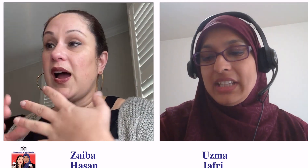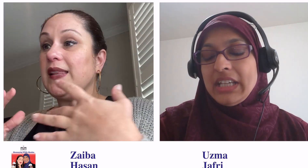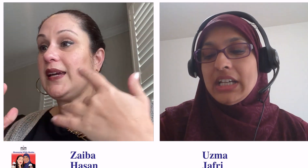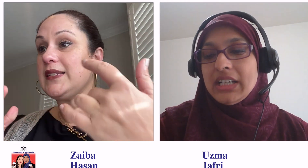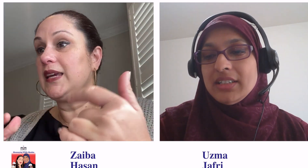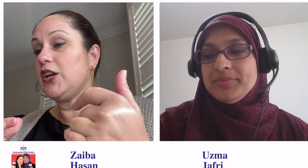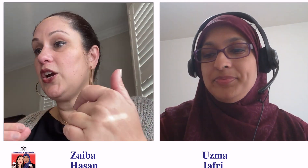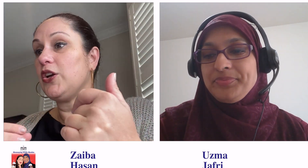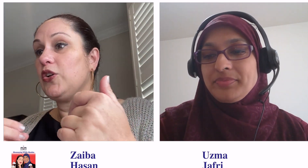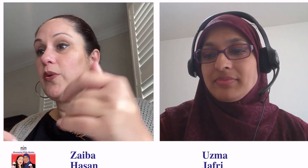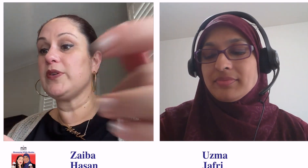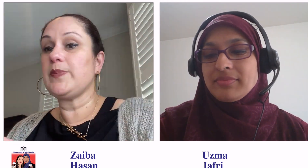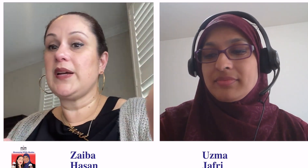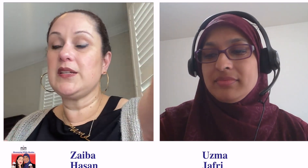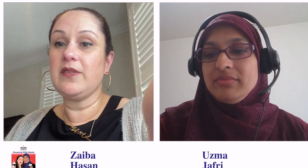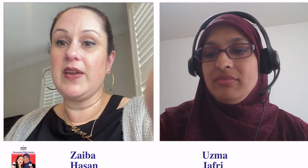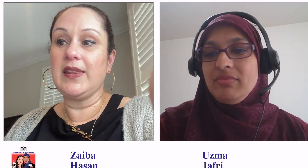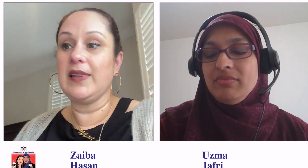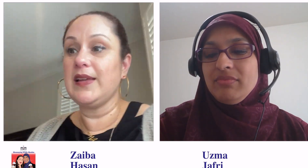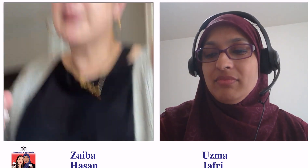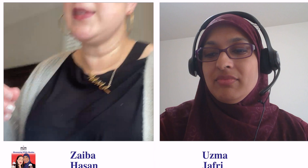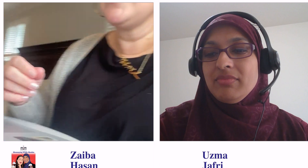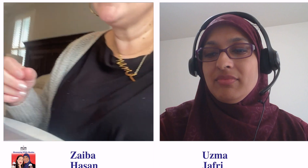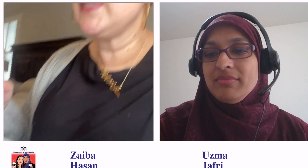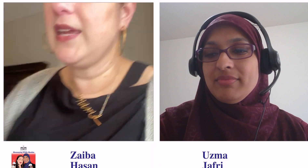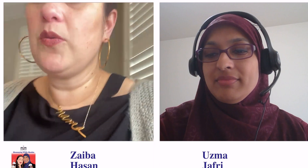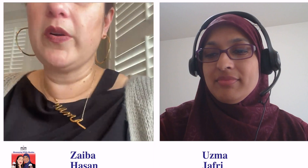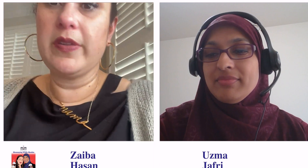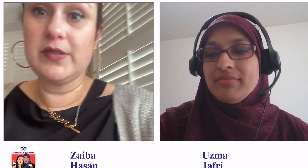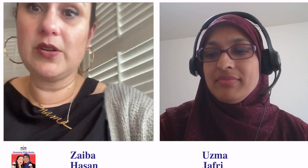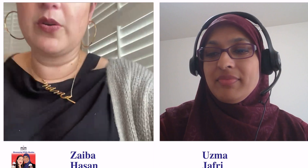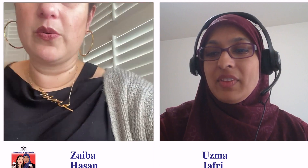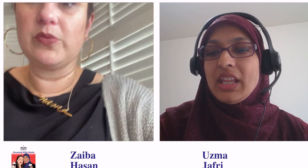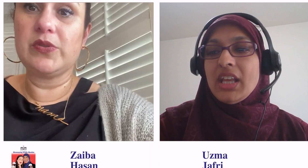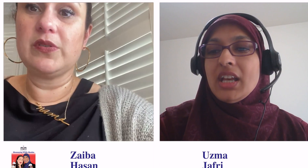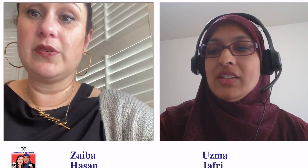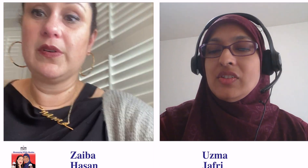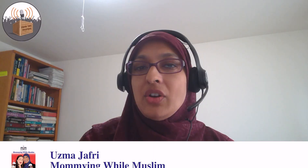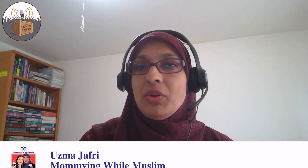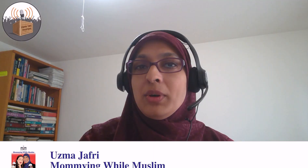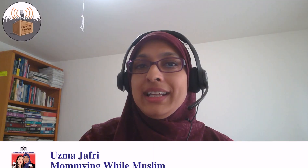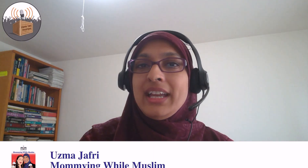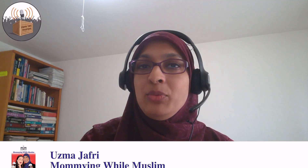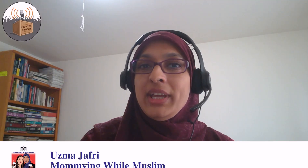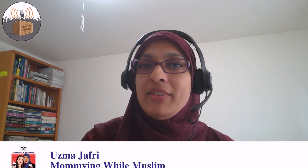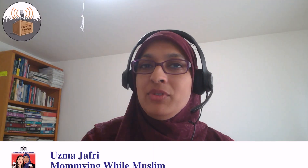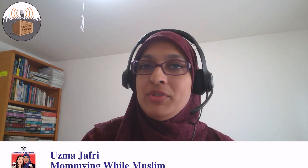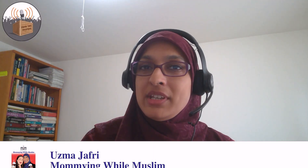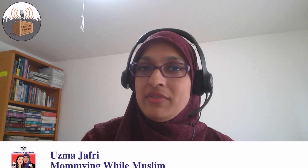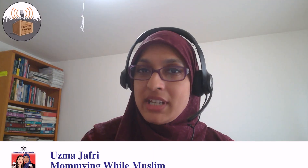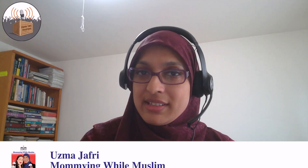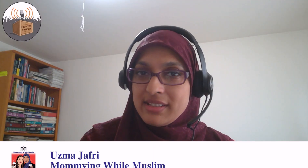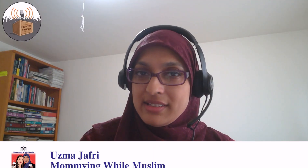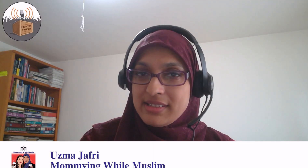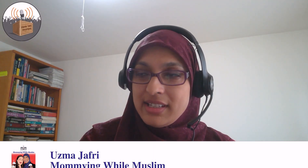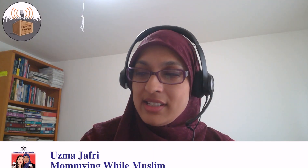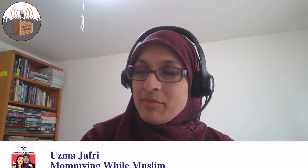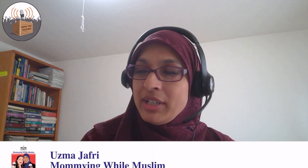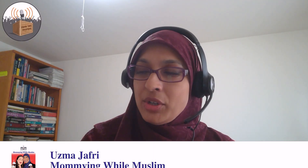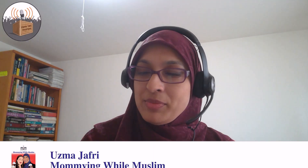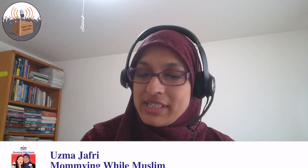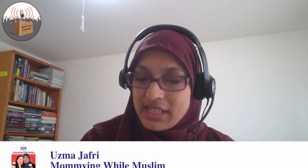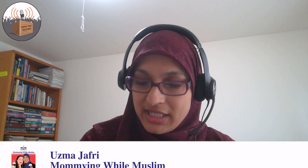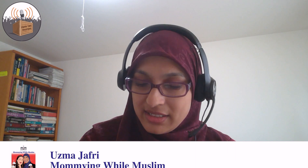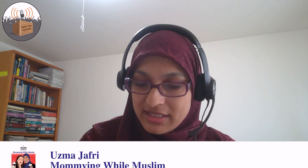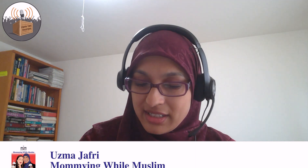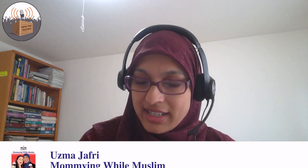week. So I'd like to hear your perspective and let's see where this goes. So again, we have news out of Texas. It